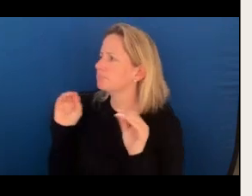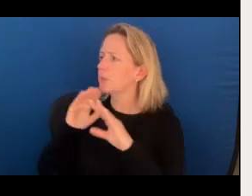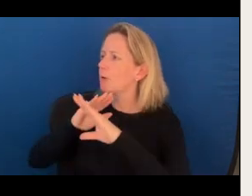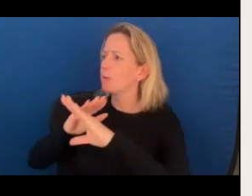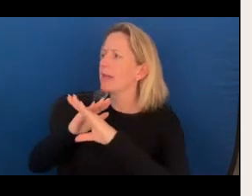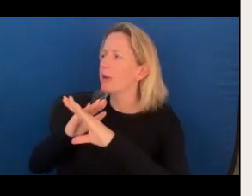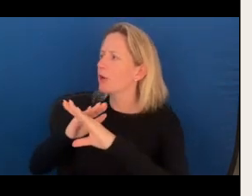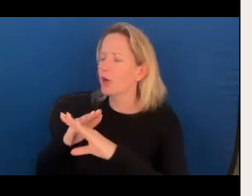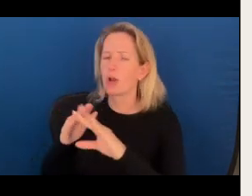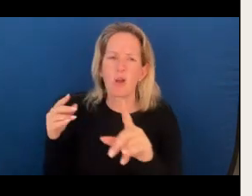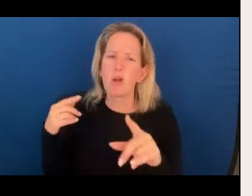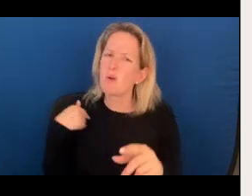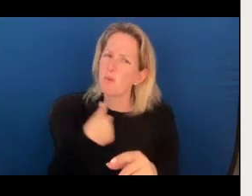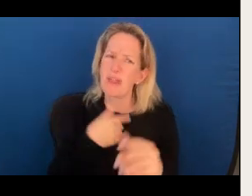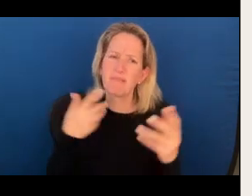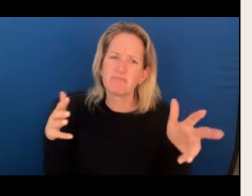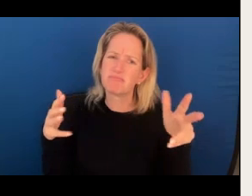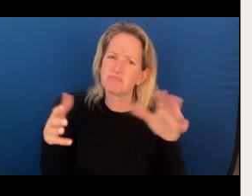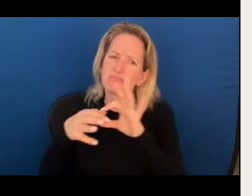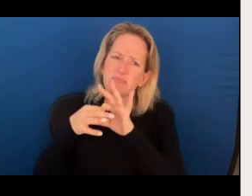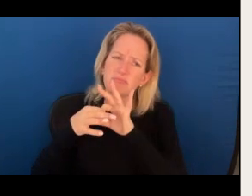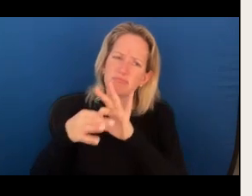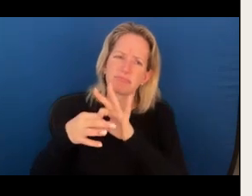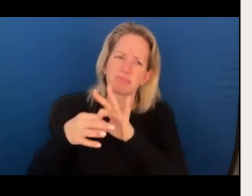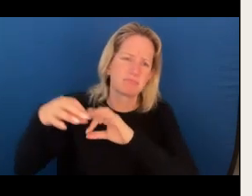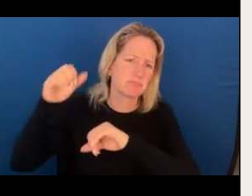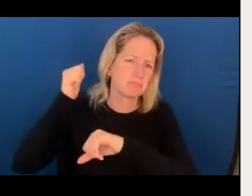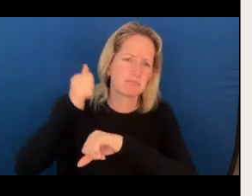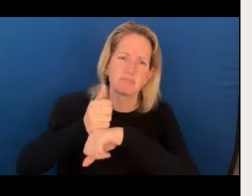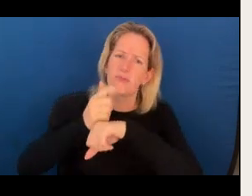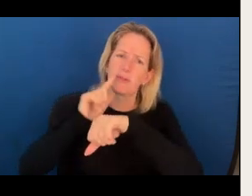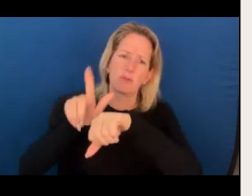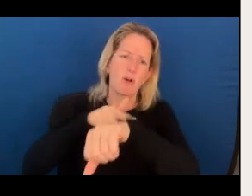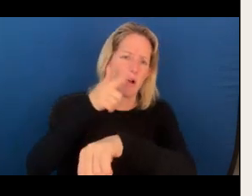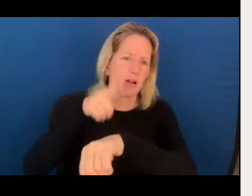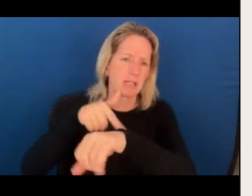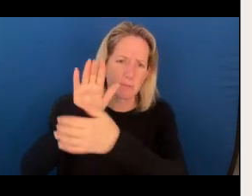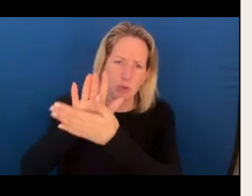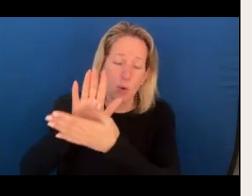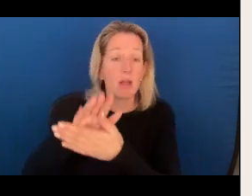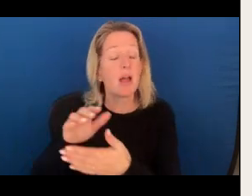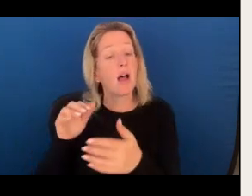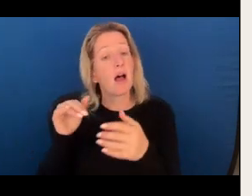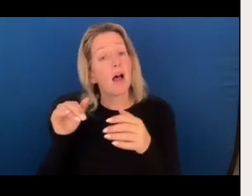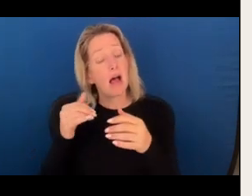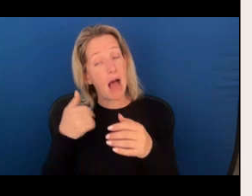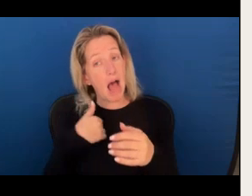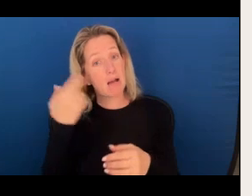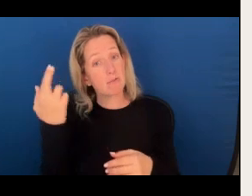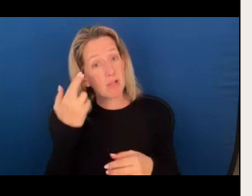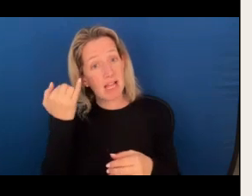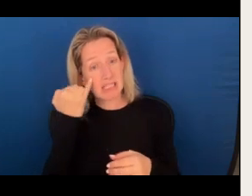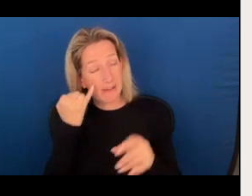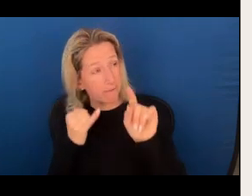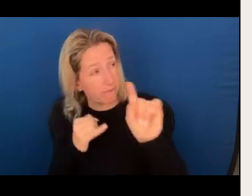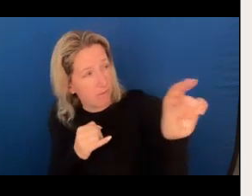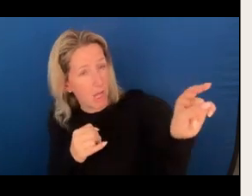these schools for so long. I find sometimes on other things that I've worked with, if it's a new school, then it's kind of, you